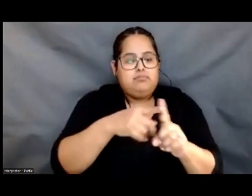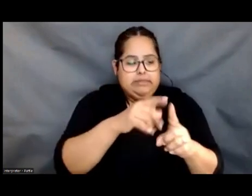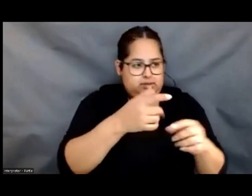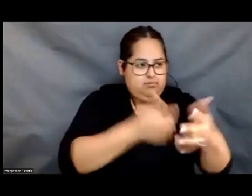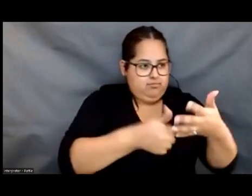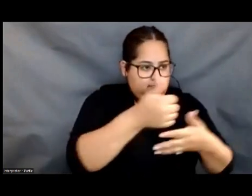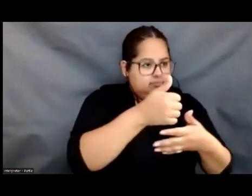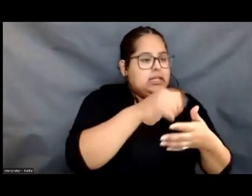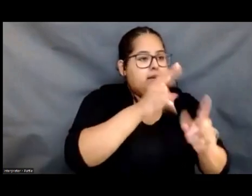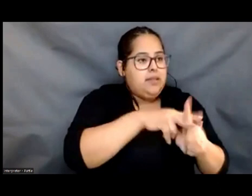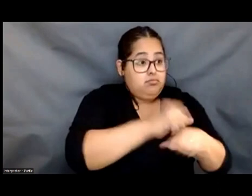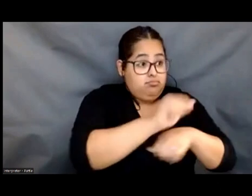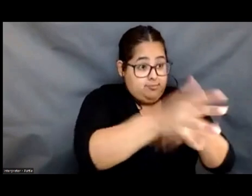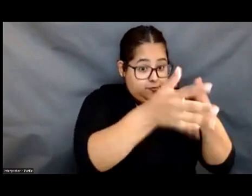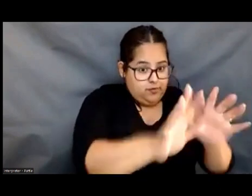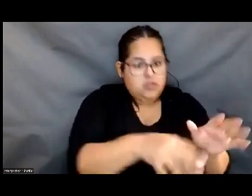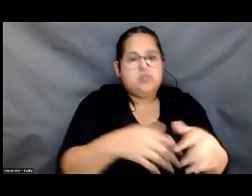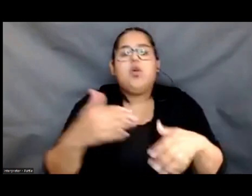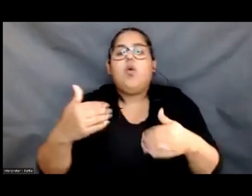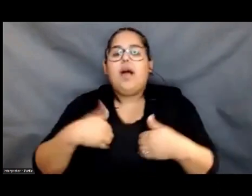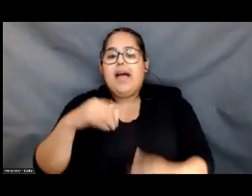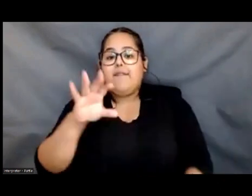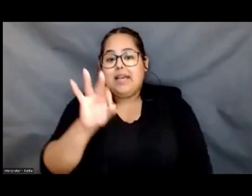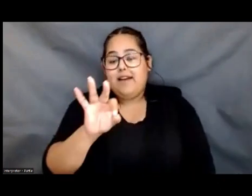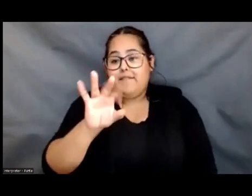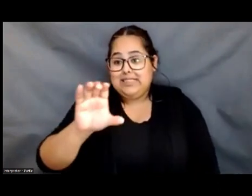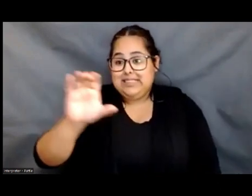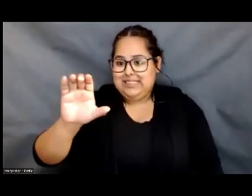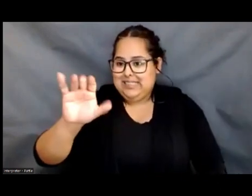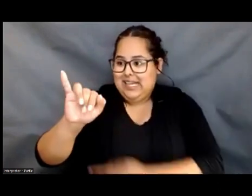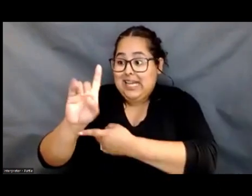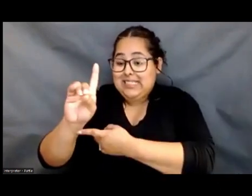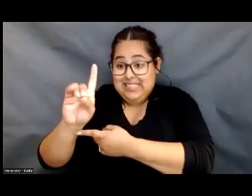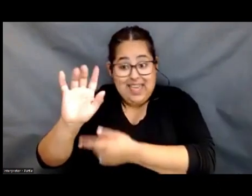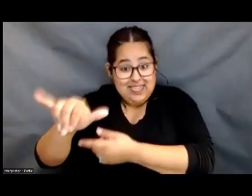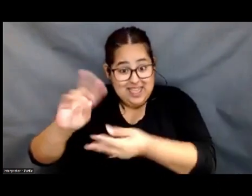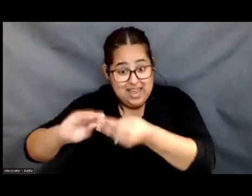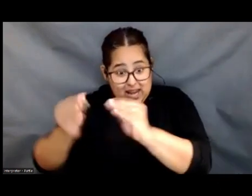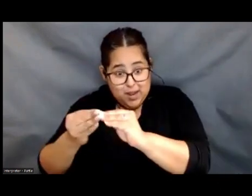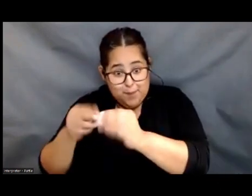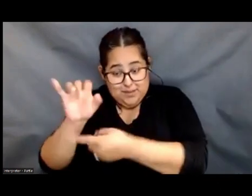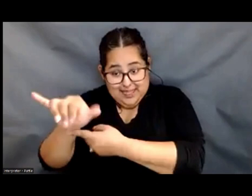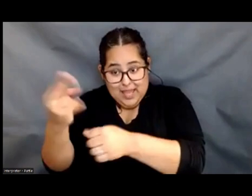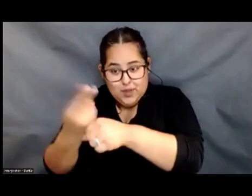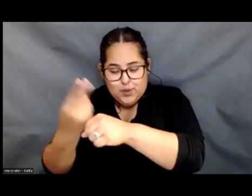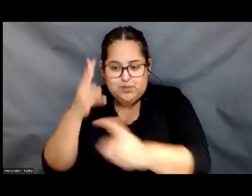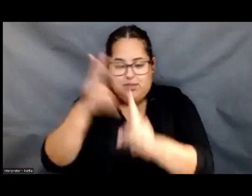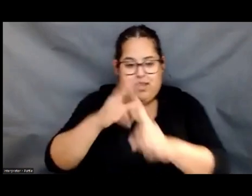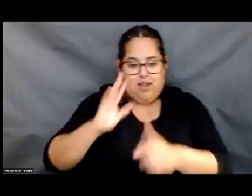processed, the students will have an FCC ID that they can use to apply for our program using